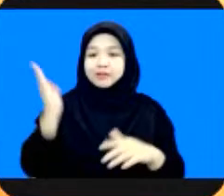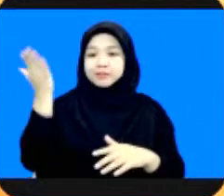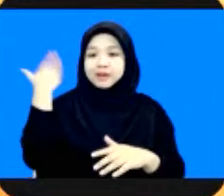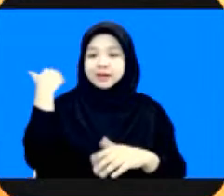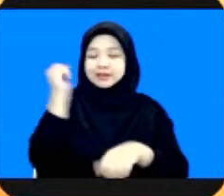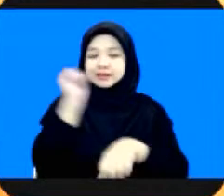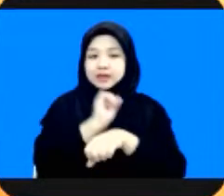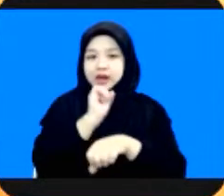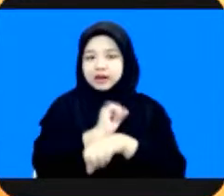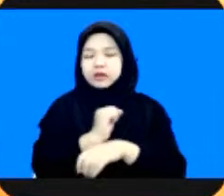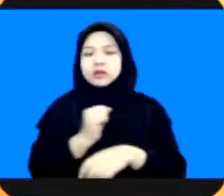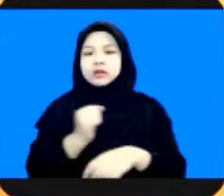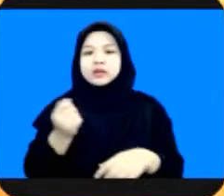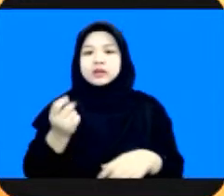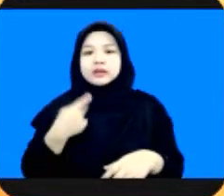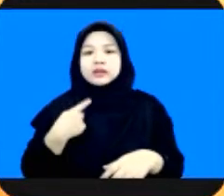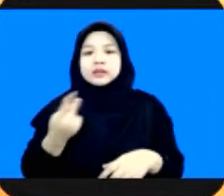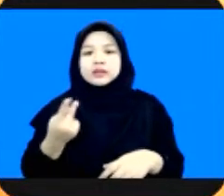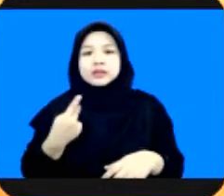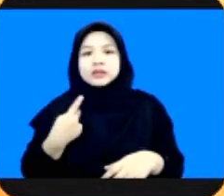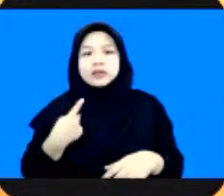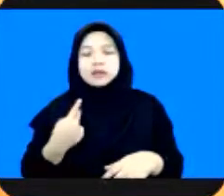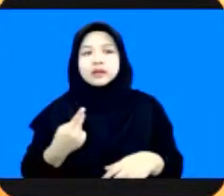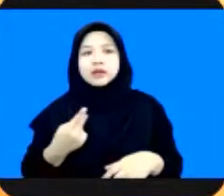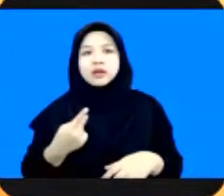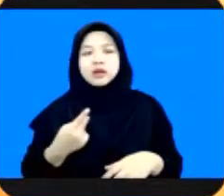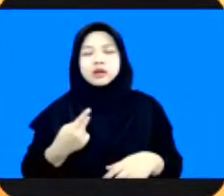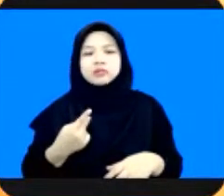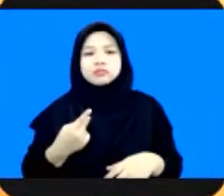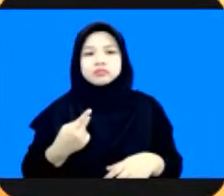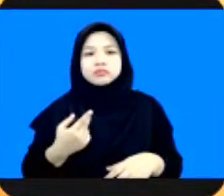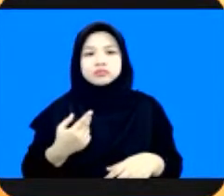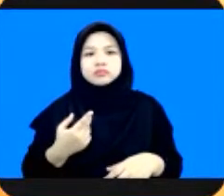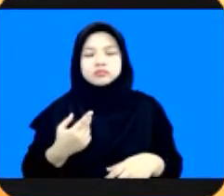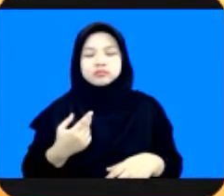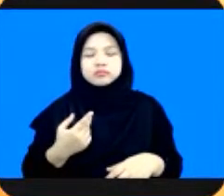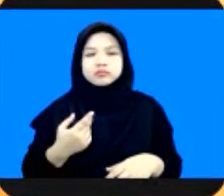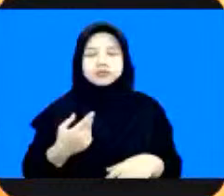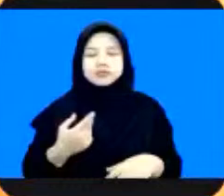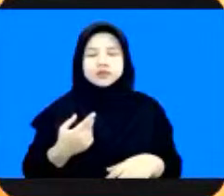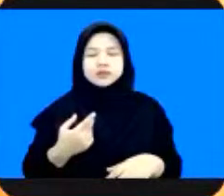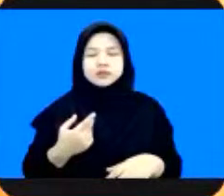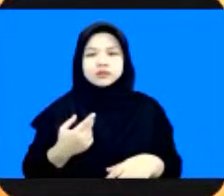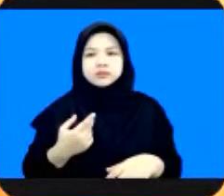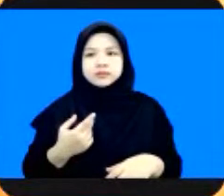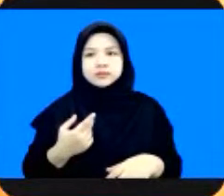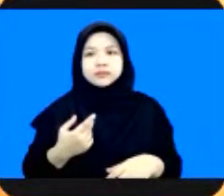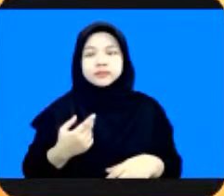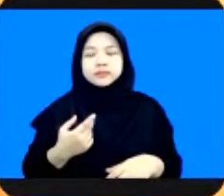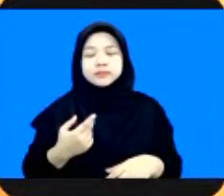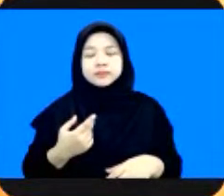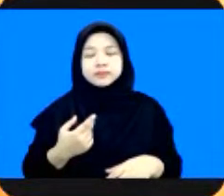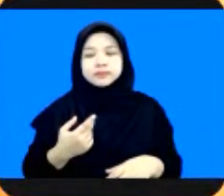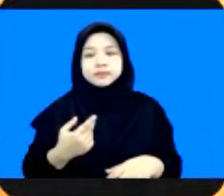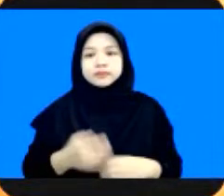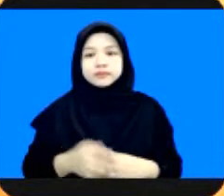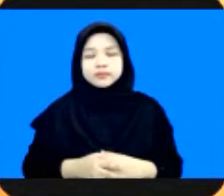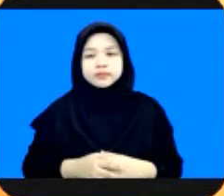we maybe I think like the people should aware